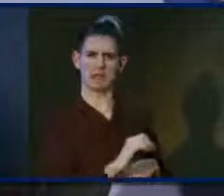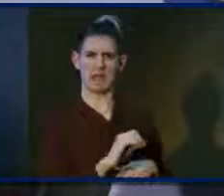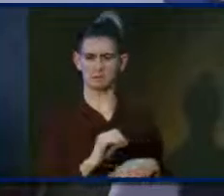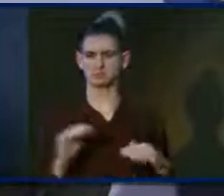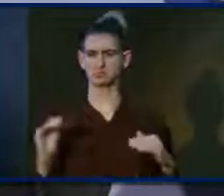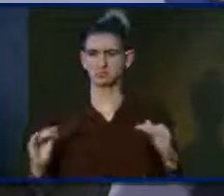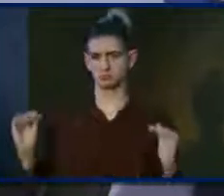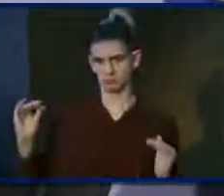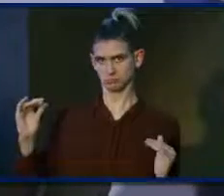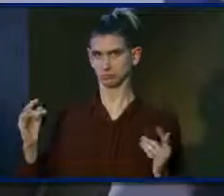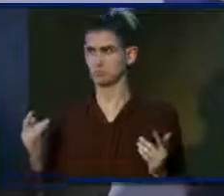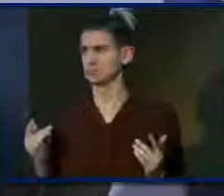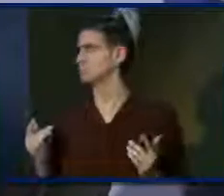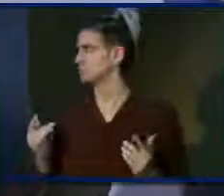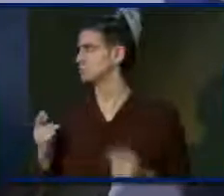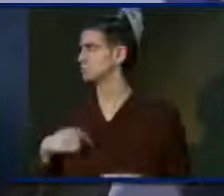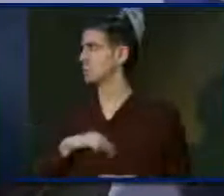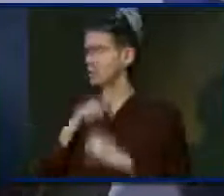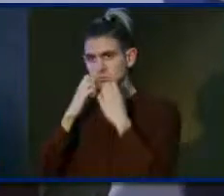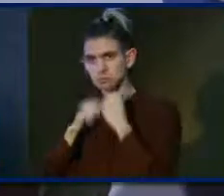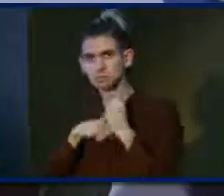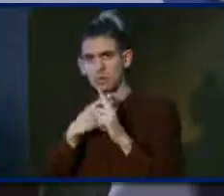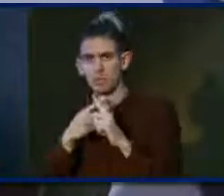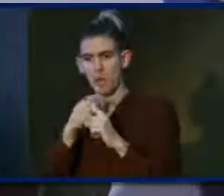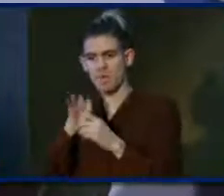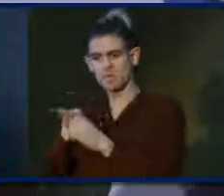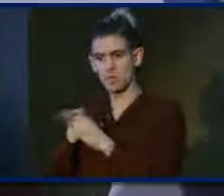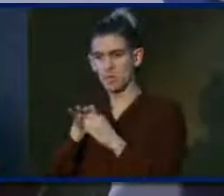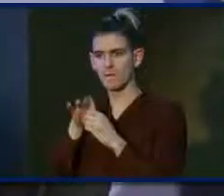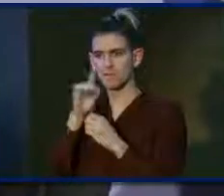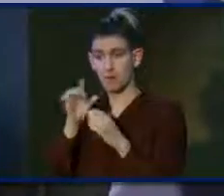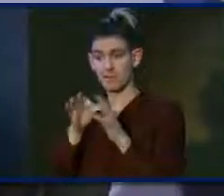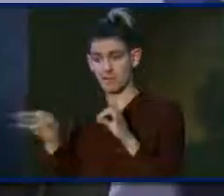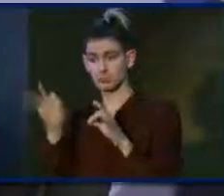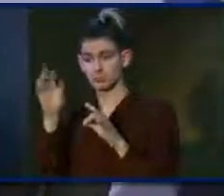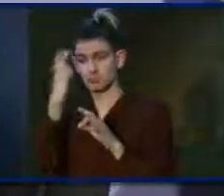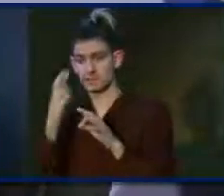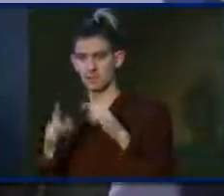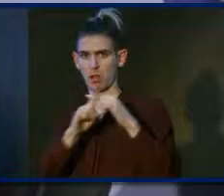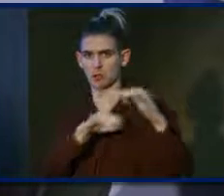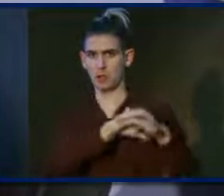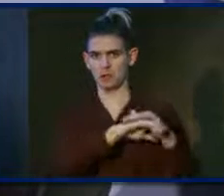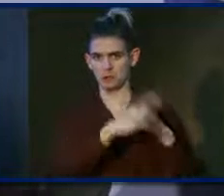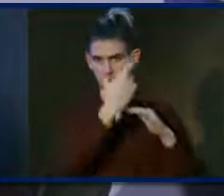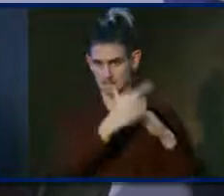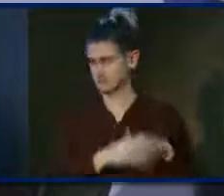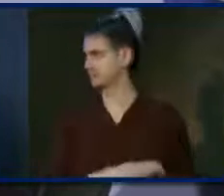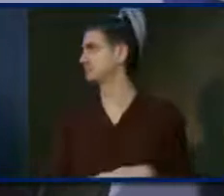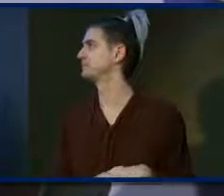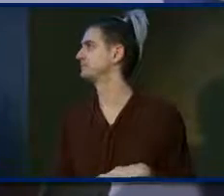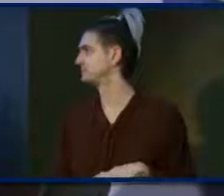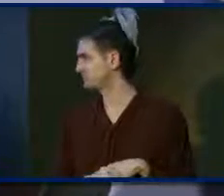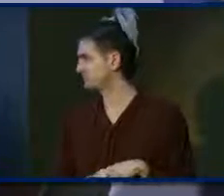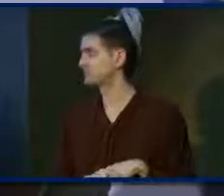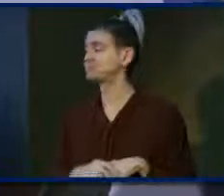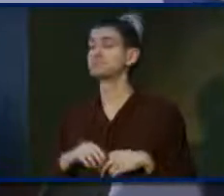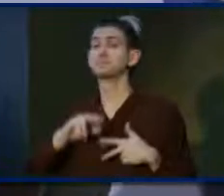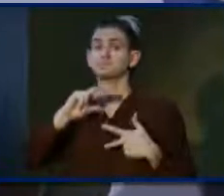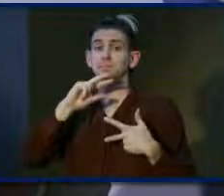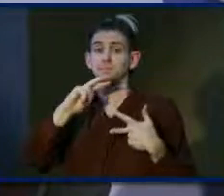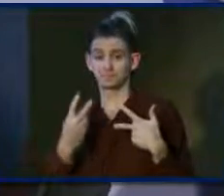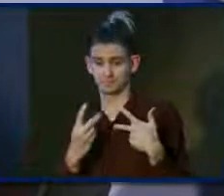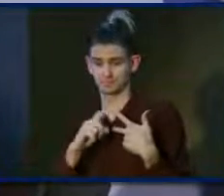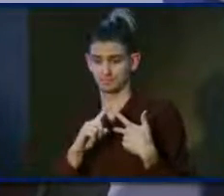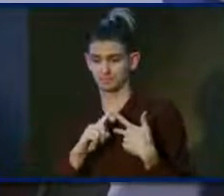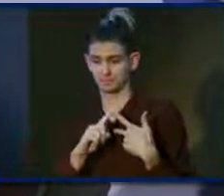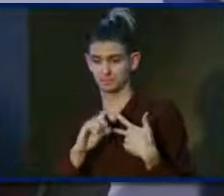about voting by mail for language reasons, for other access reasons. And so things like that, things like voter ID matter to us. Second is